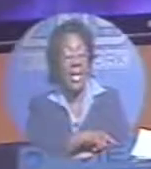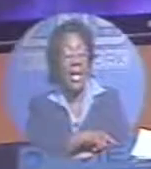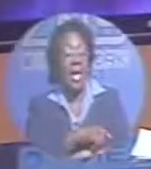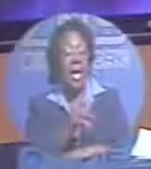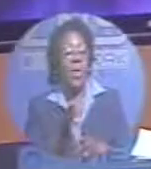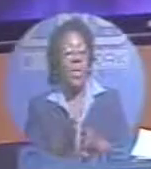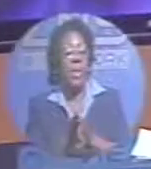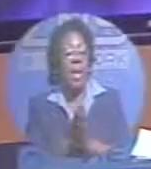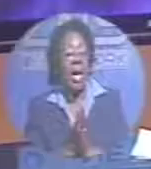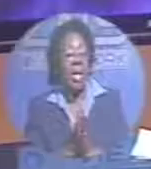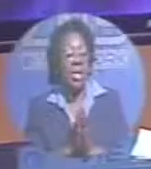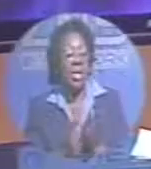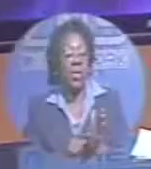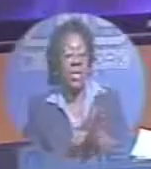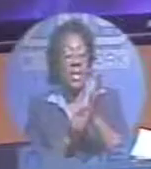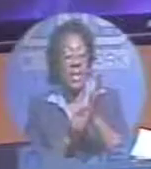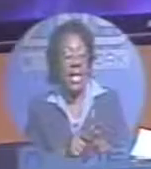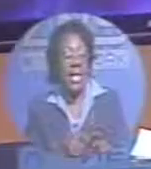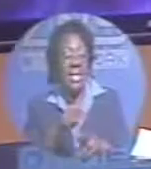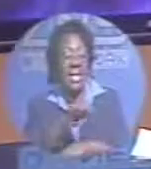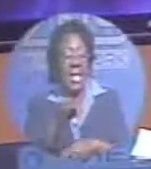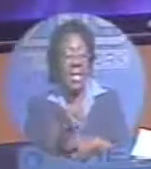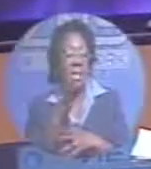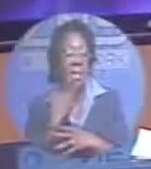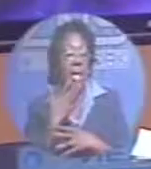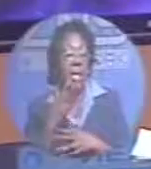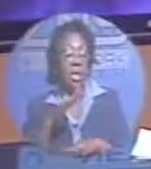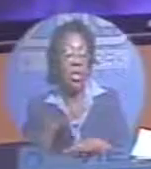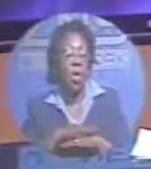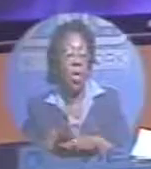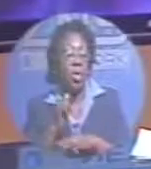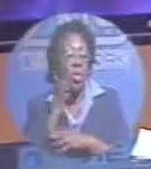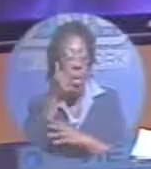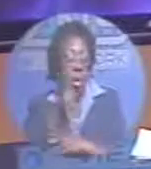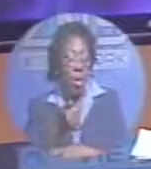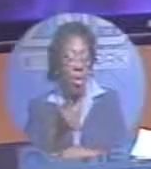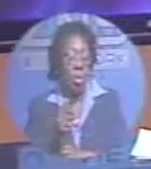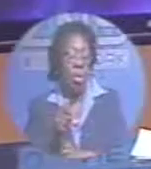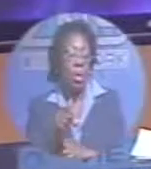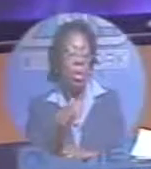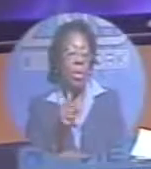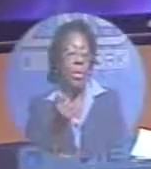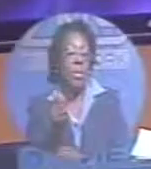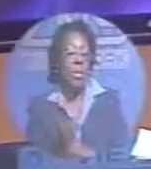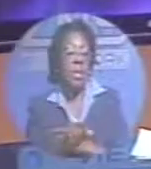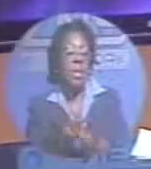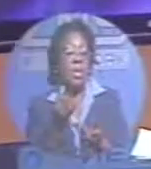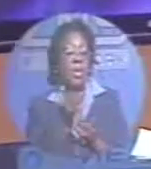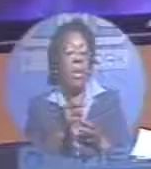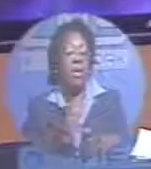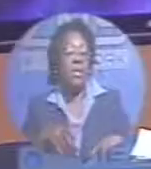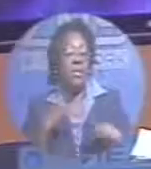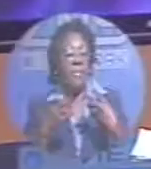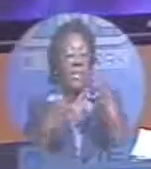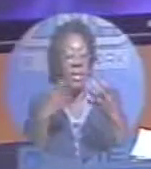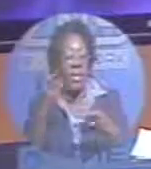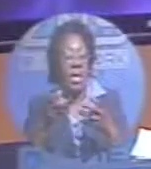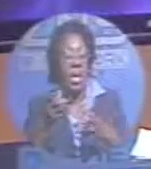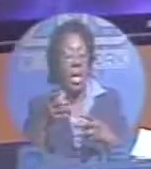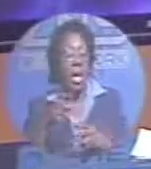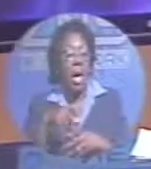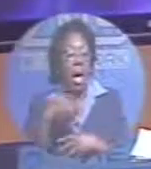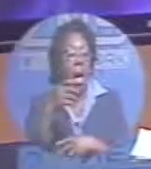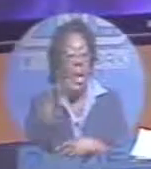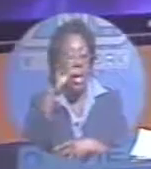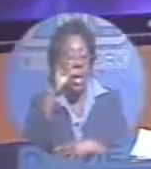asked to display the national colors on tomorrow. To give you a preview of tomorrow's festivities, our Clint Watson is downtown and